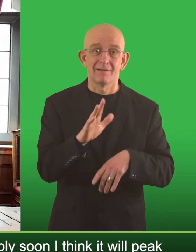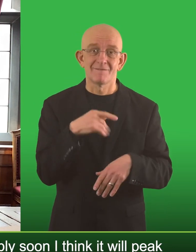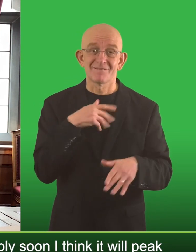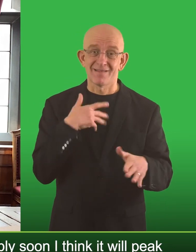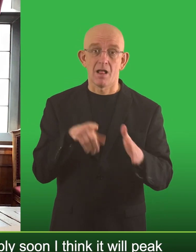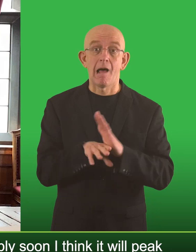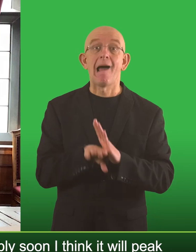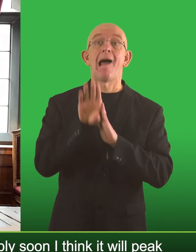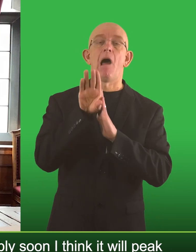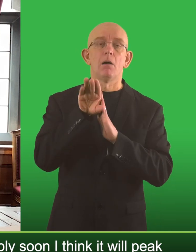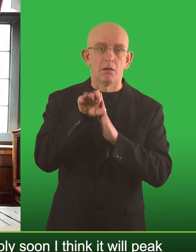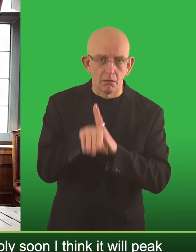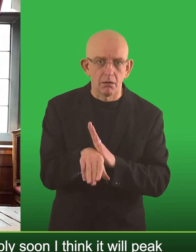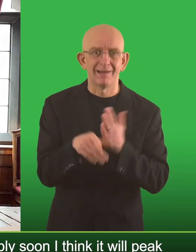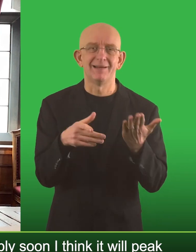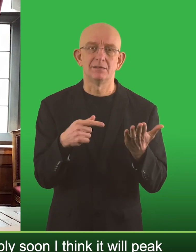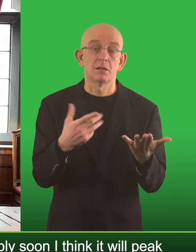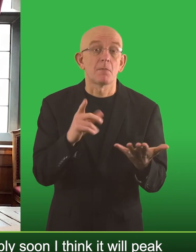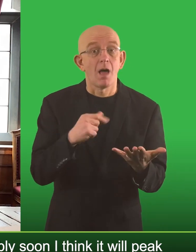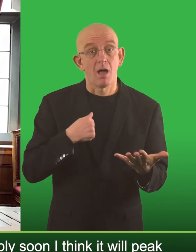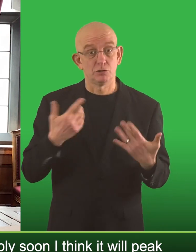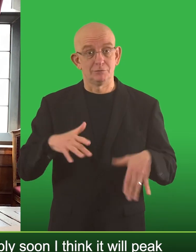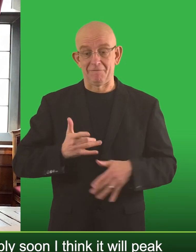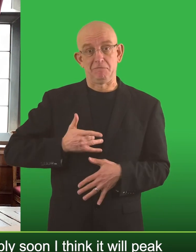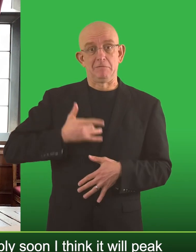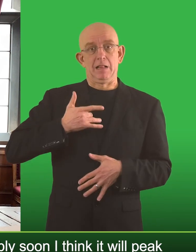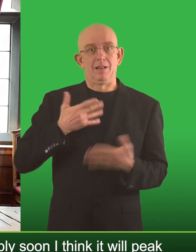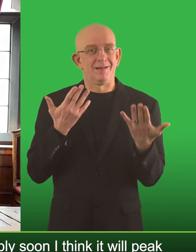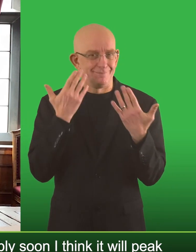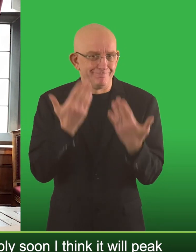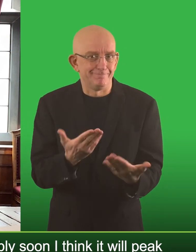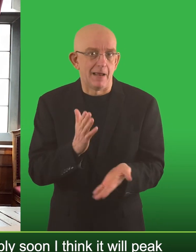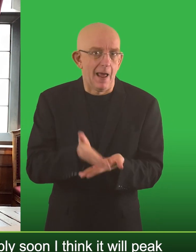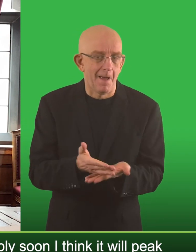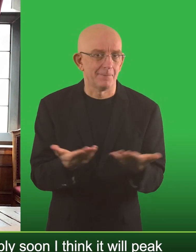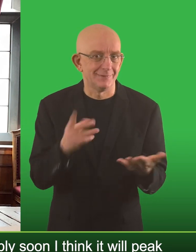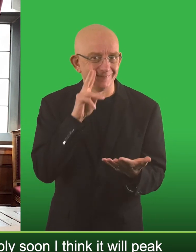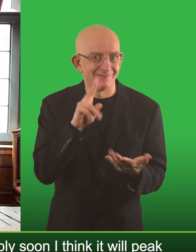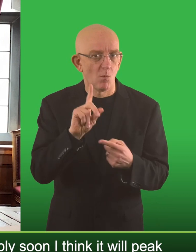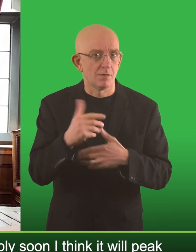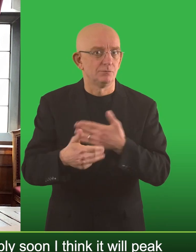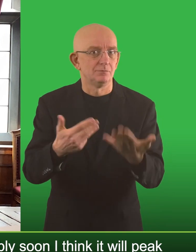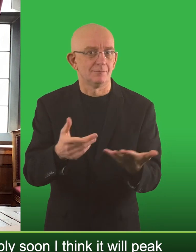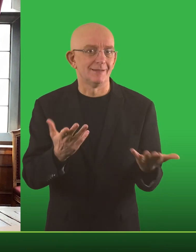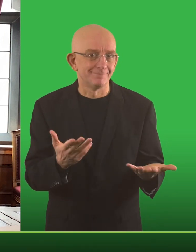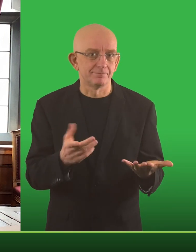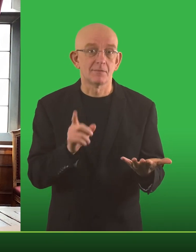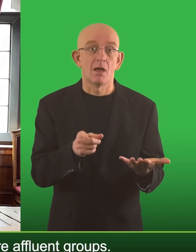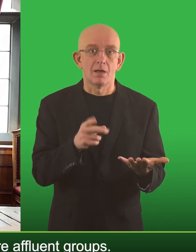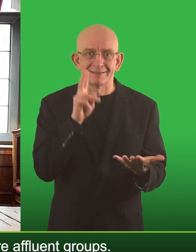Maybe a bit too early, but probably soon. I think it'll peak and then will fall off. Is my guess. It is a